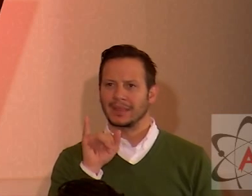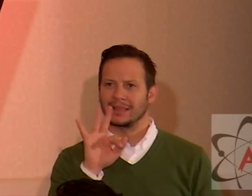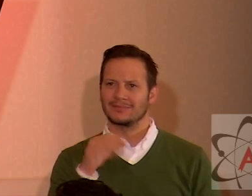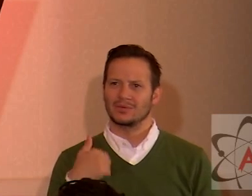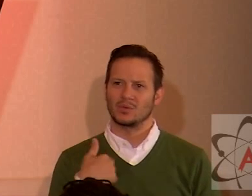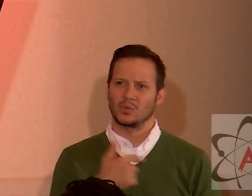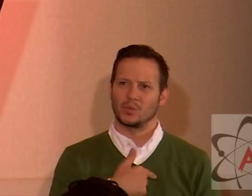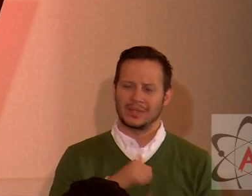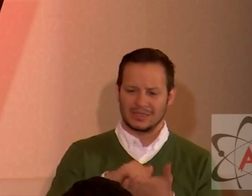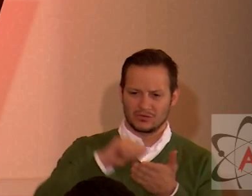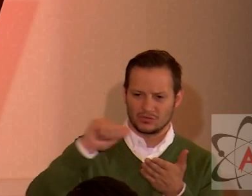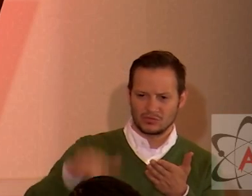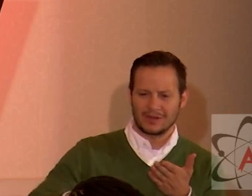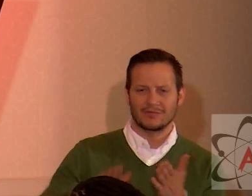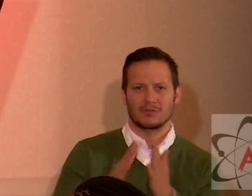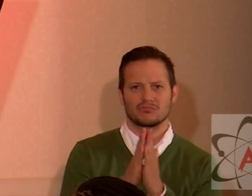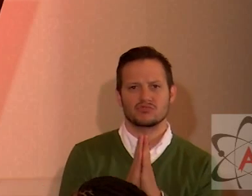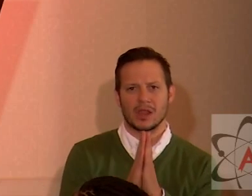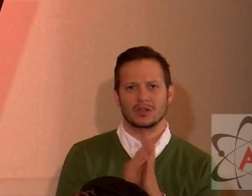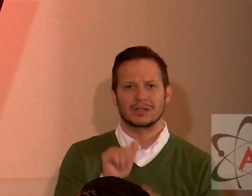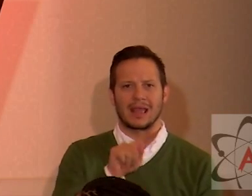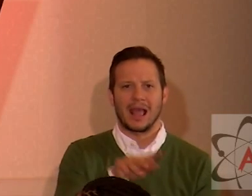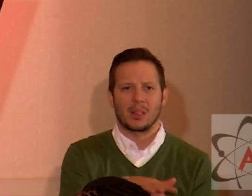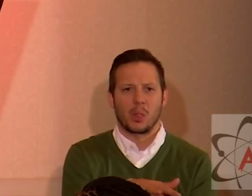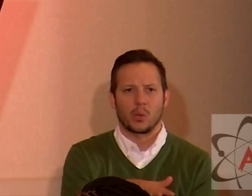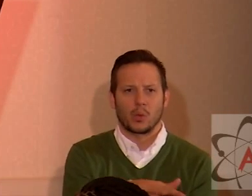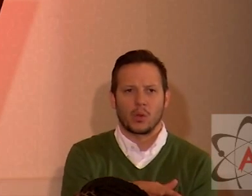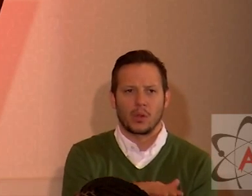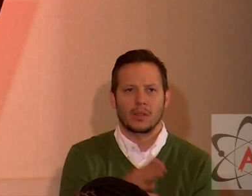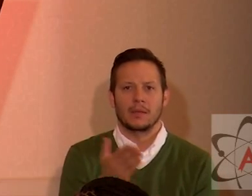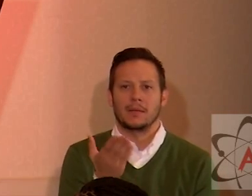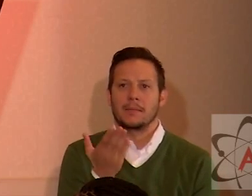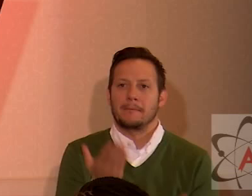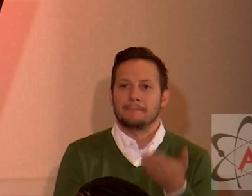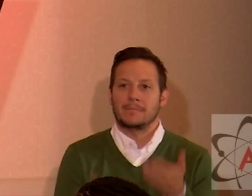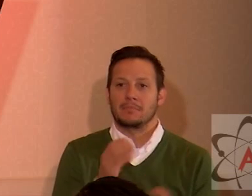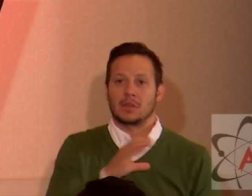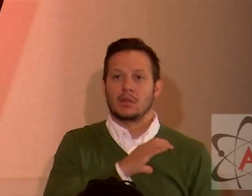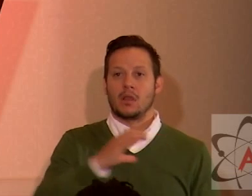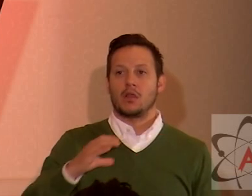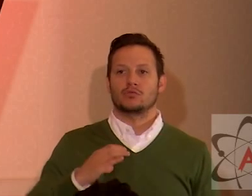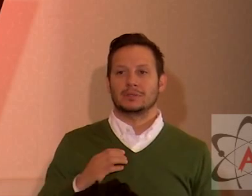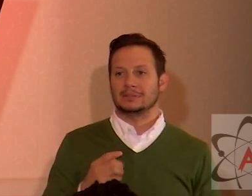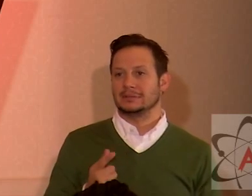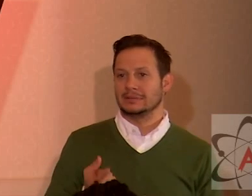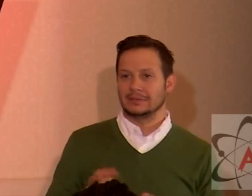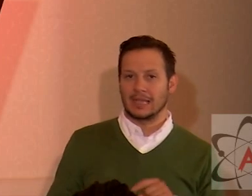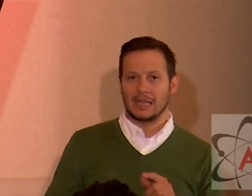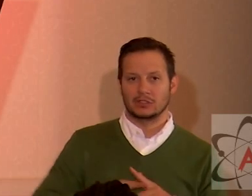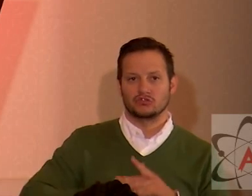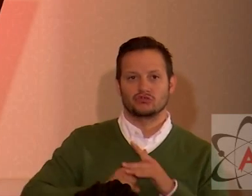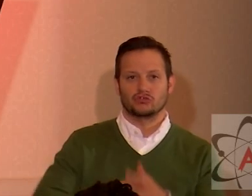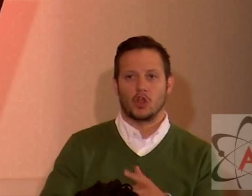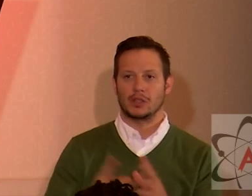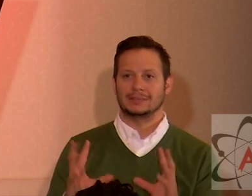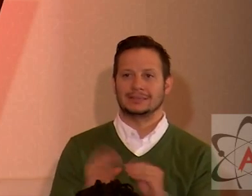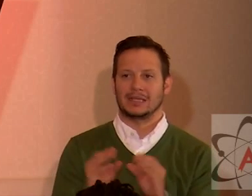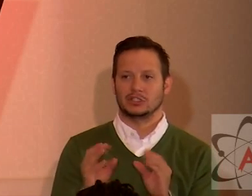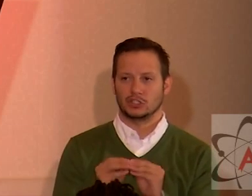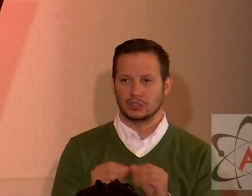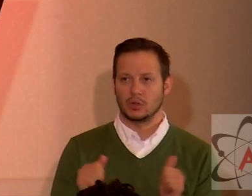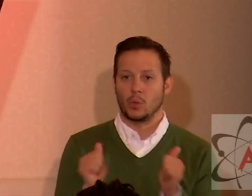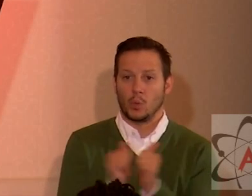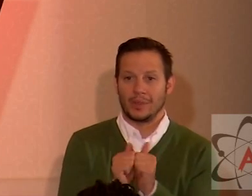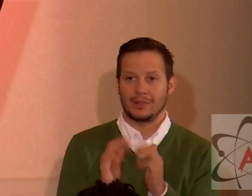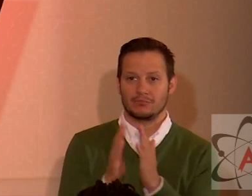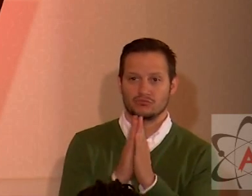get rid of prayers at these local entities, maybe the Congress won't be able to start its sessions